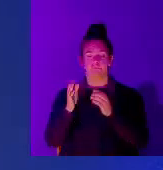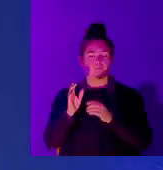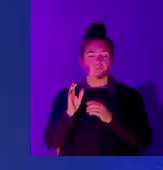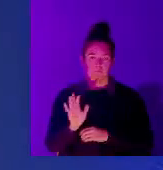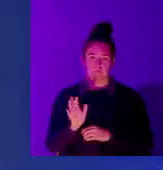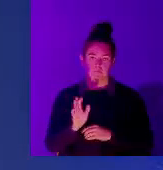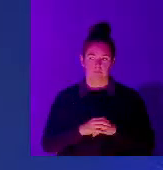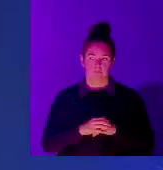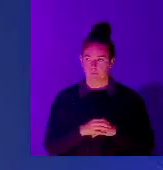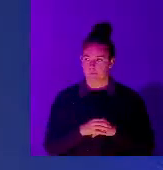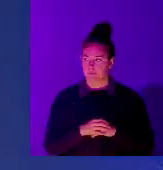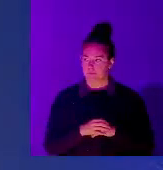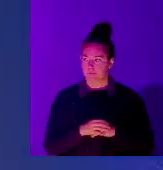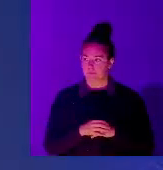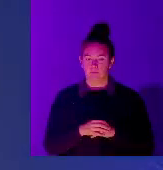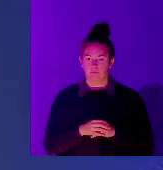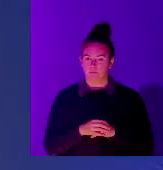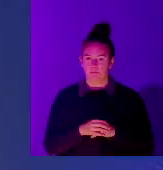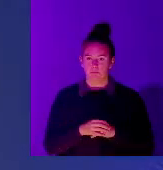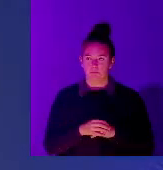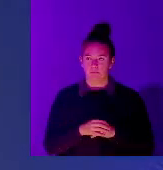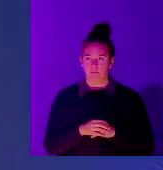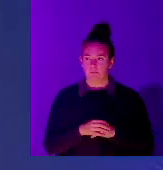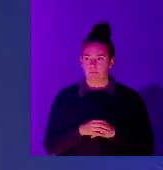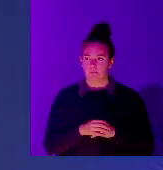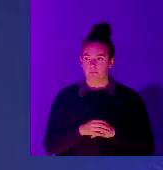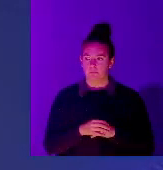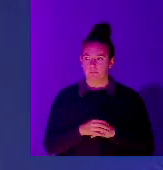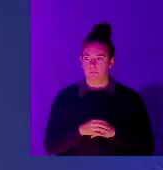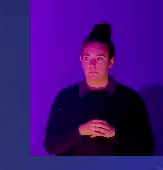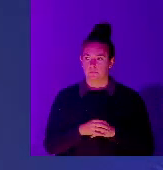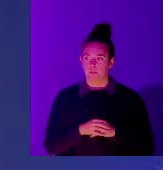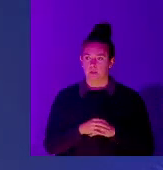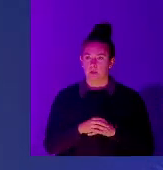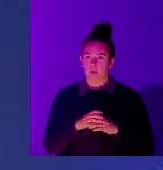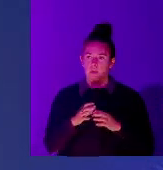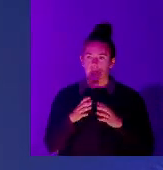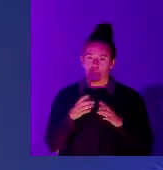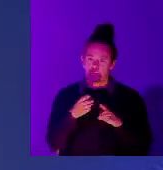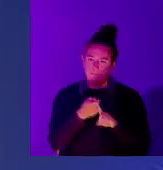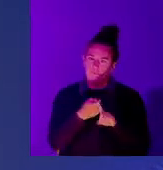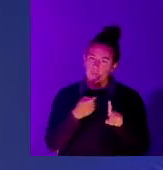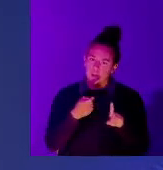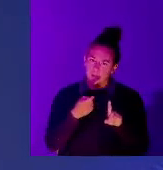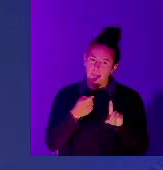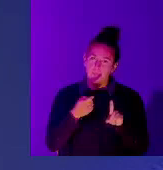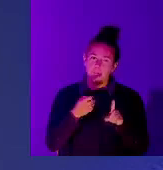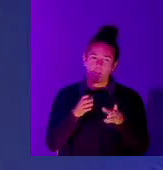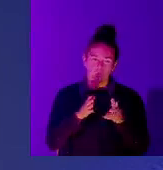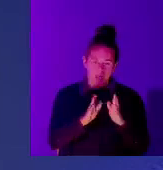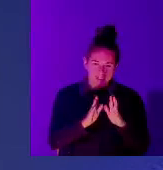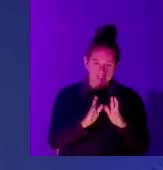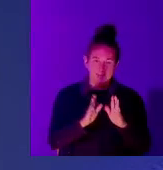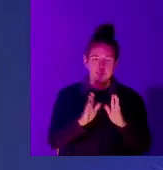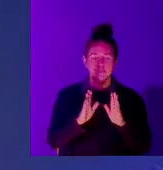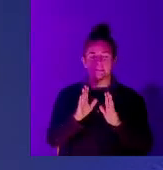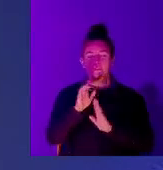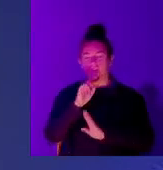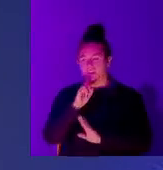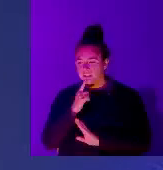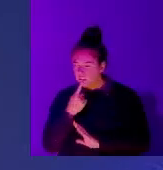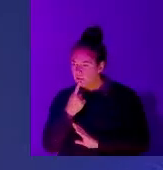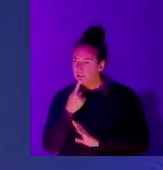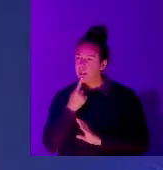It comes by way of serious, intentional, dedicated